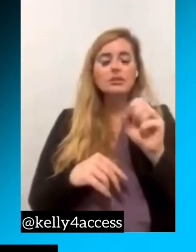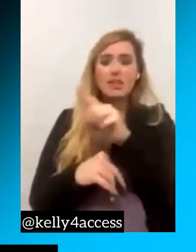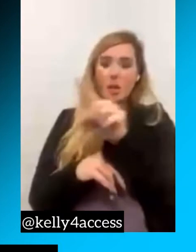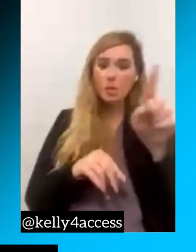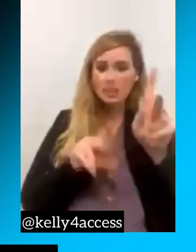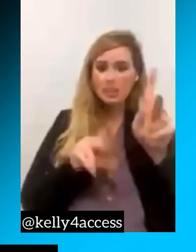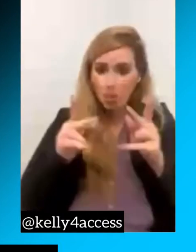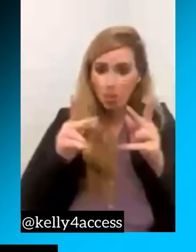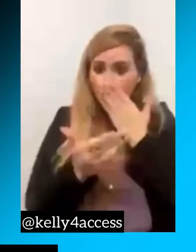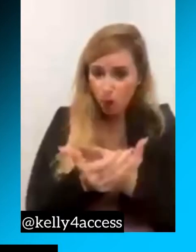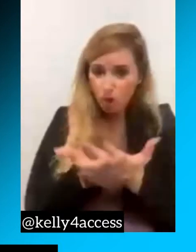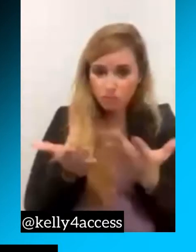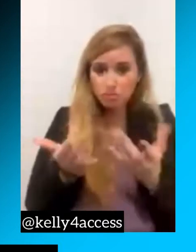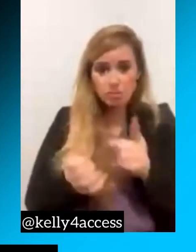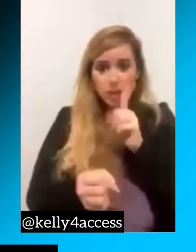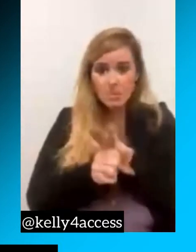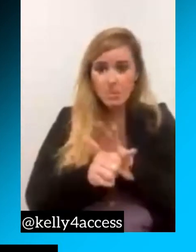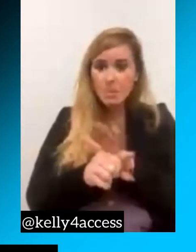with multiple people.